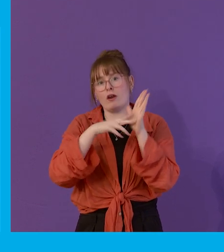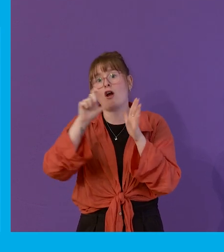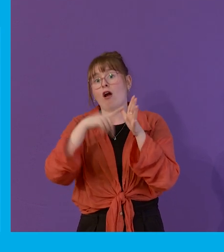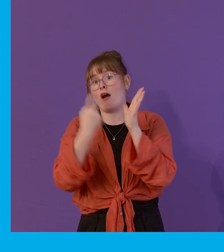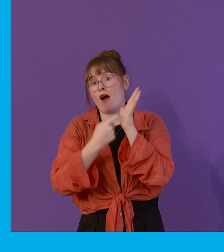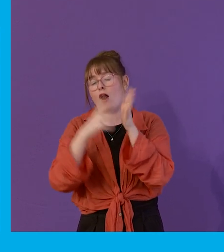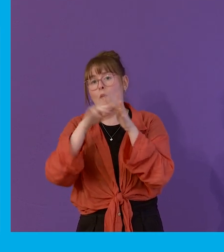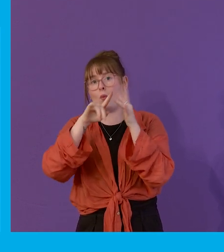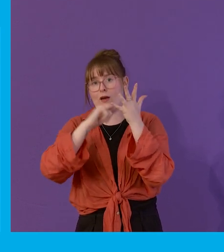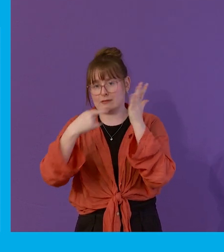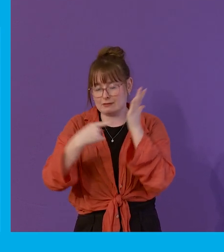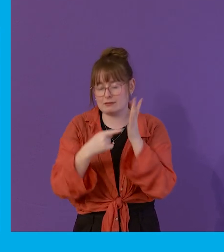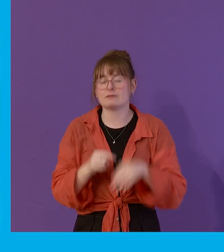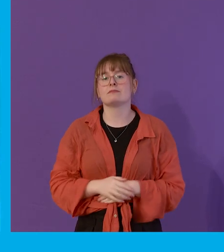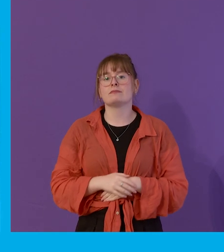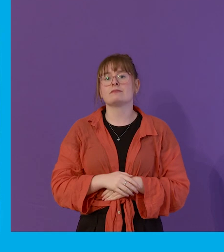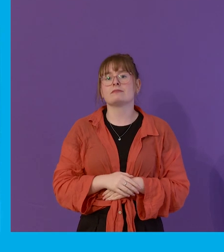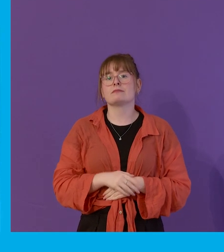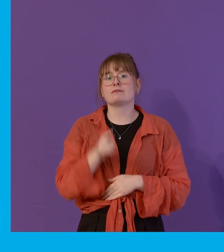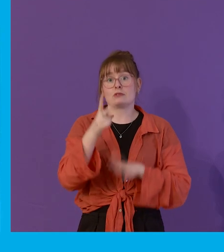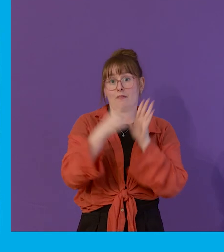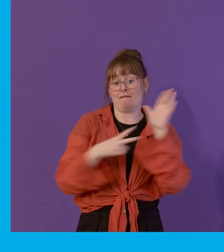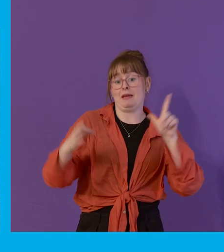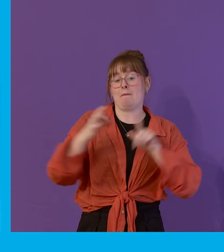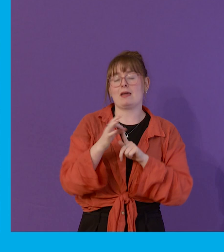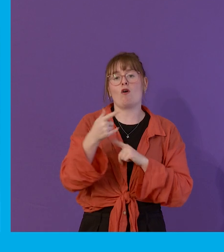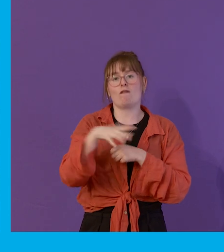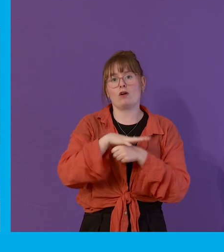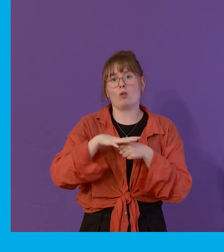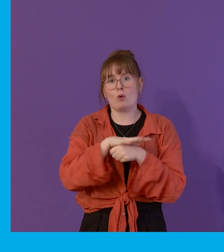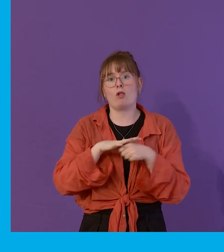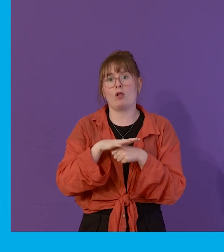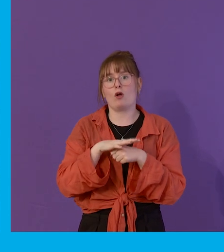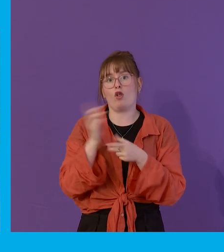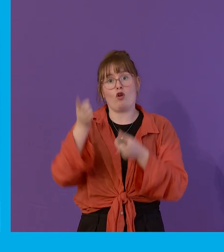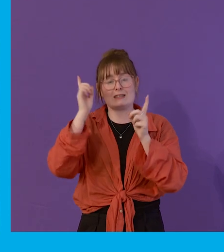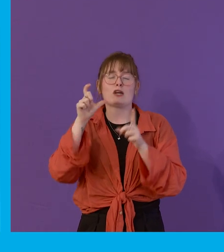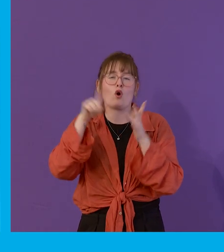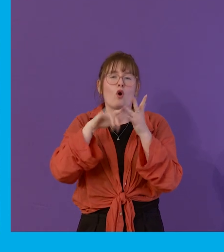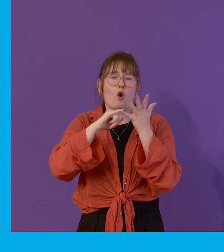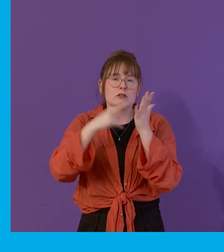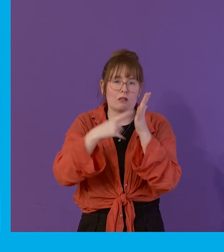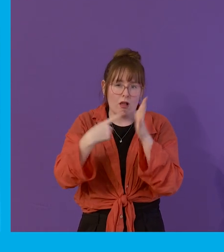is the Vice President of the Convention of Scottish Local Authorities, otherwise known as COSLA.